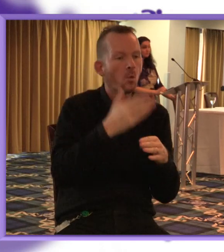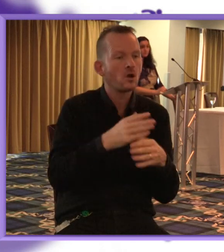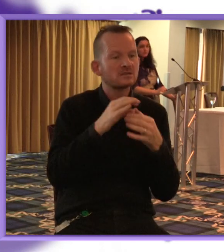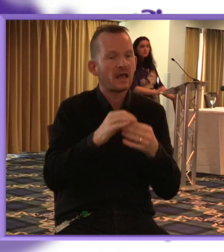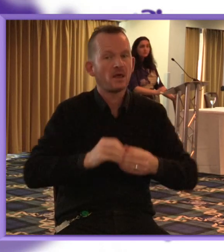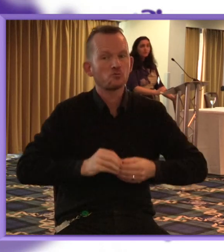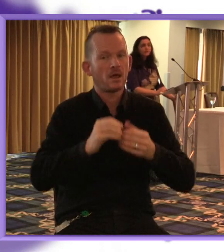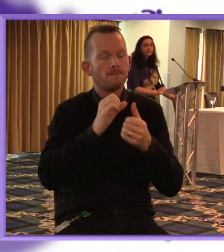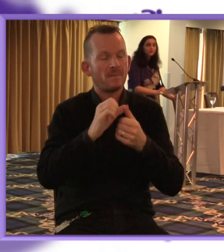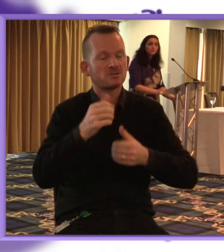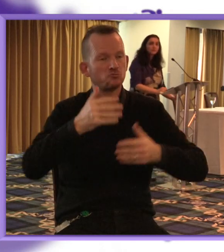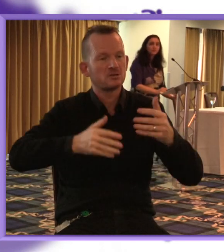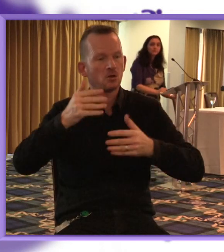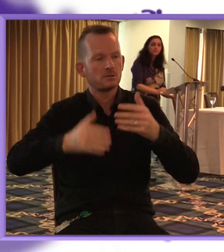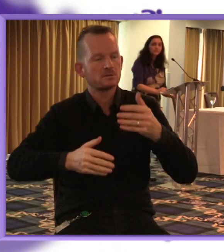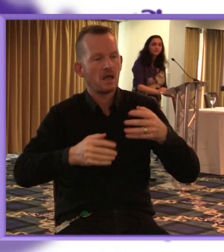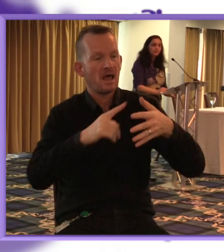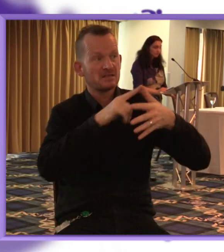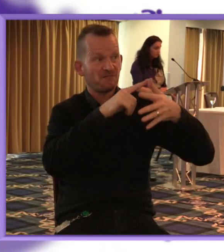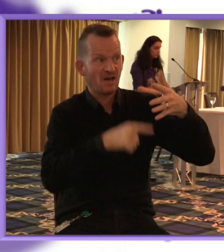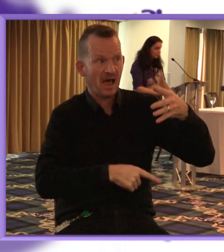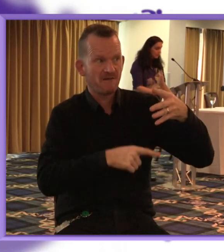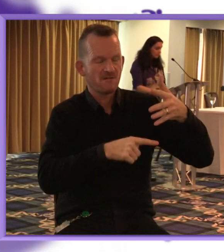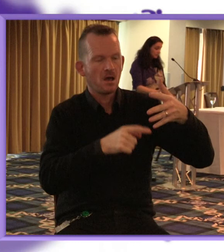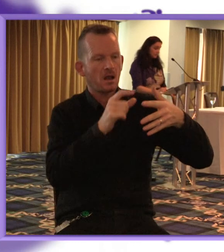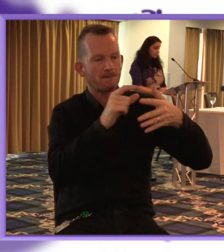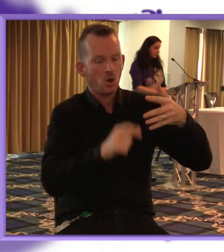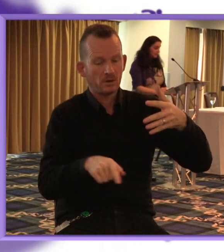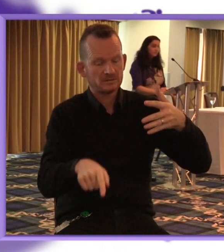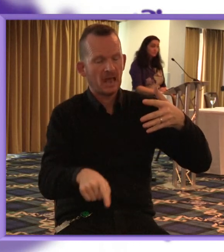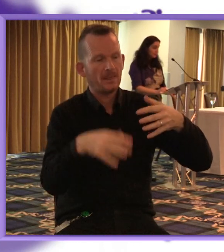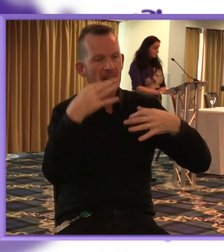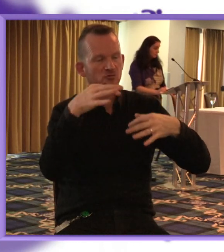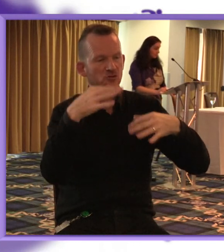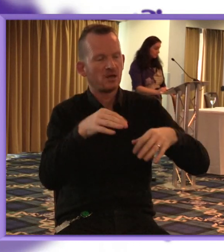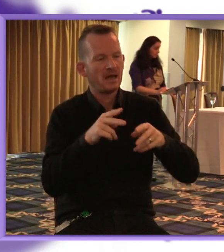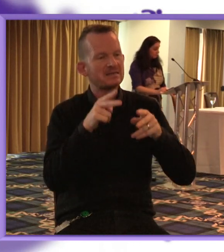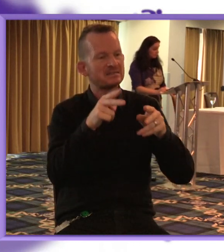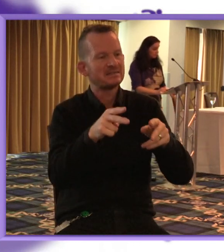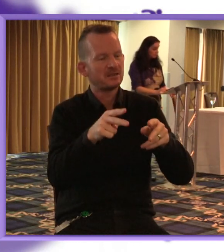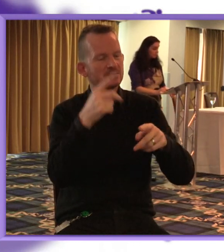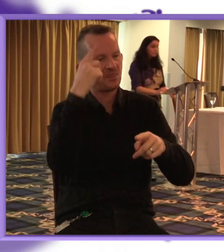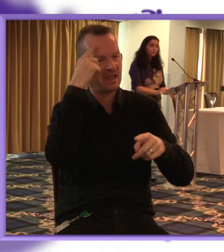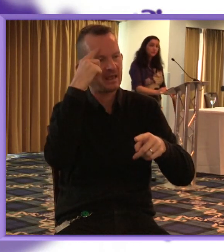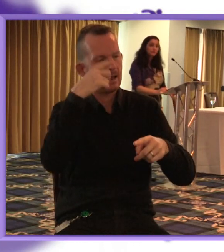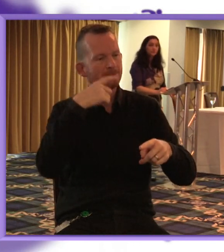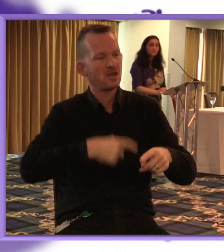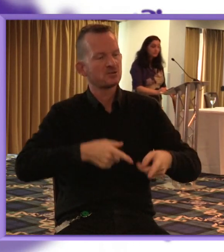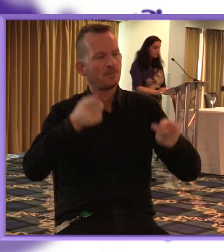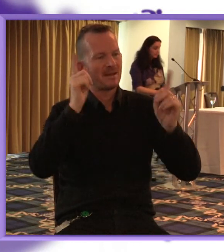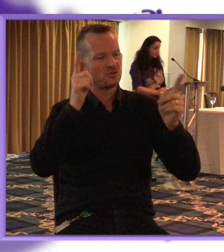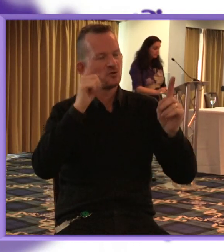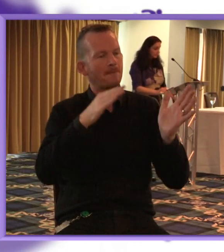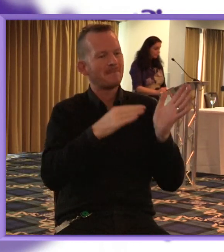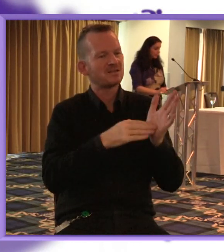results. There's 5 components included in this in the literature: systems thinking, personal mastery, mental models, shared vision,